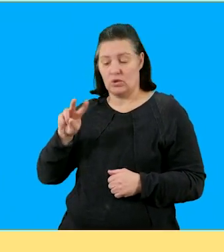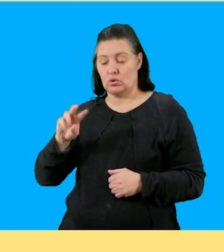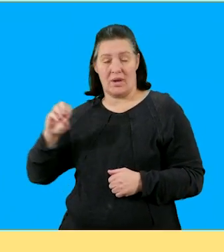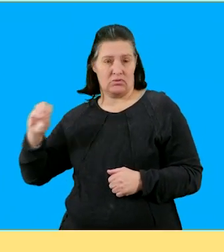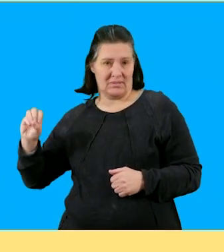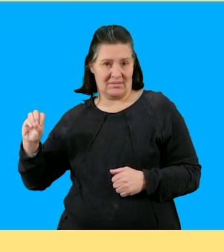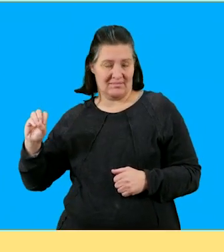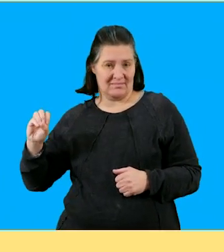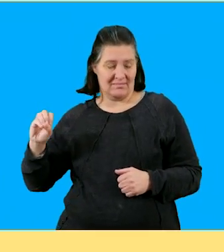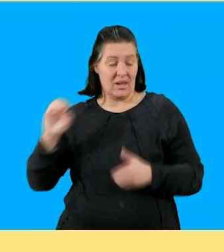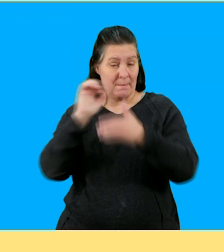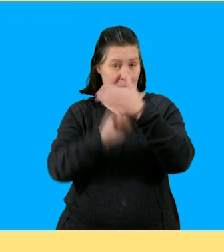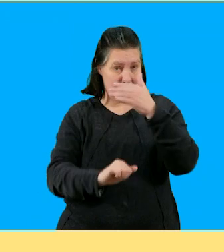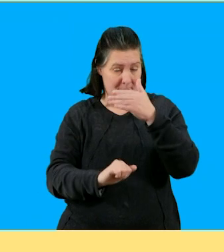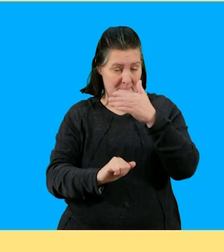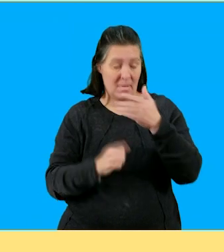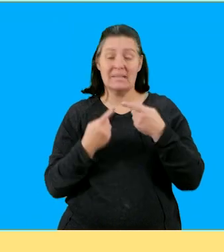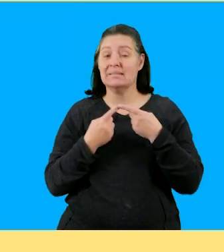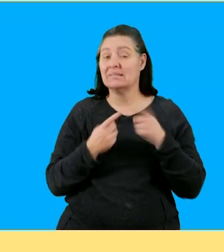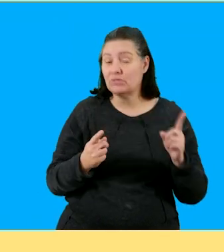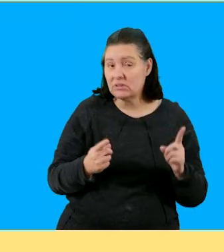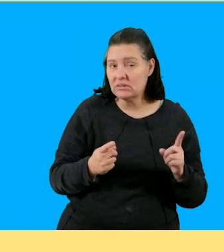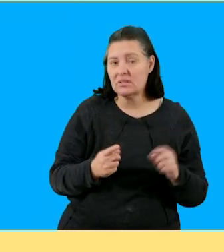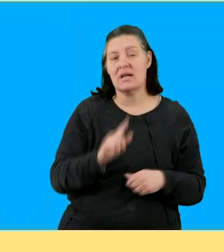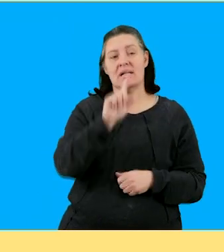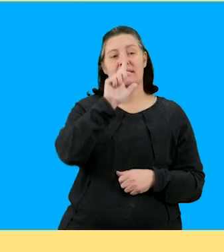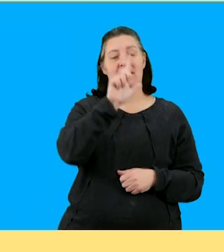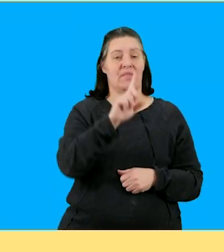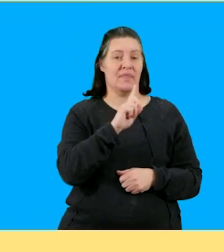111,200. Then the difference will be